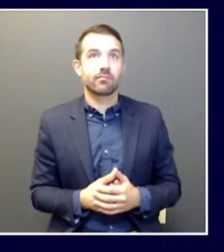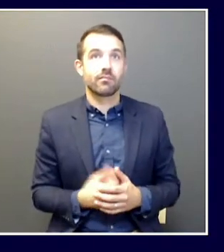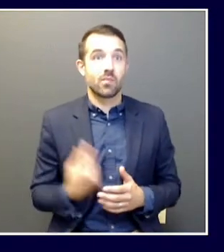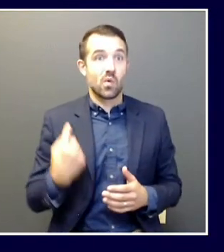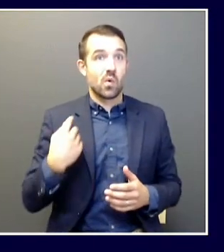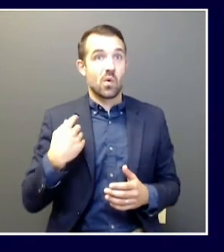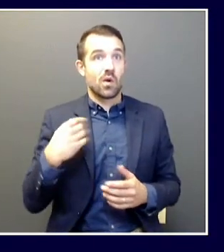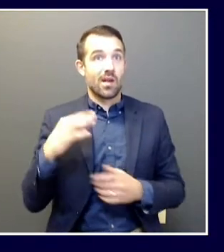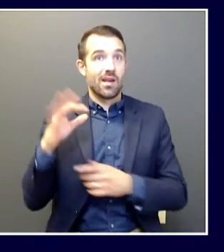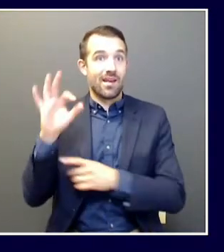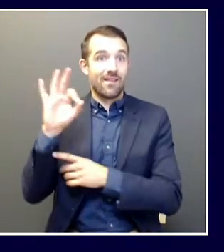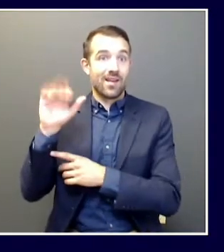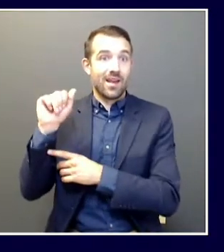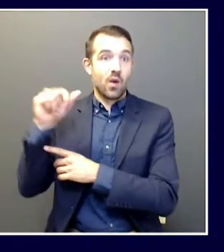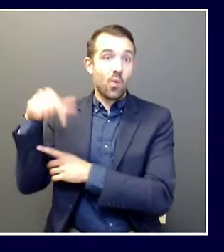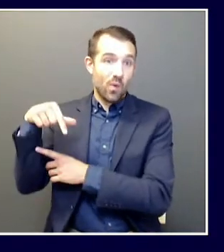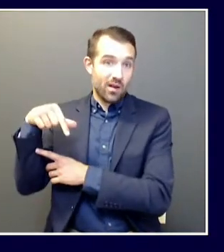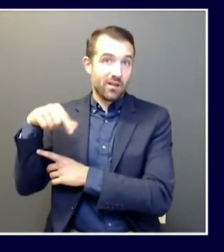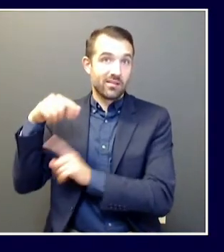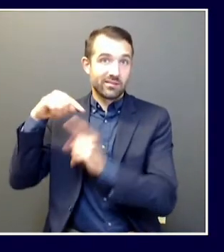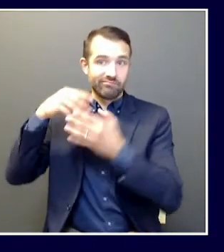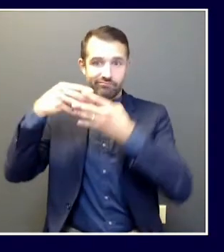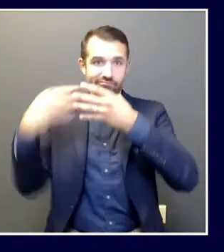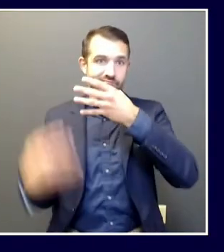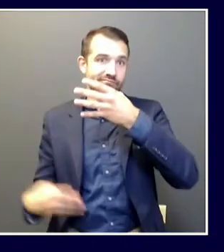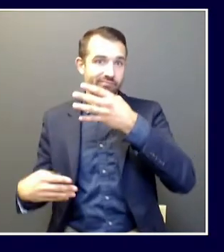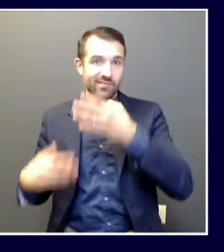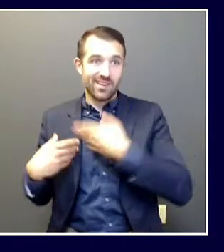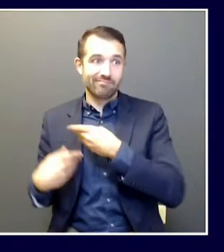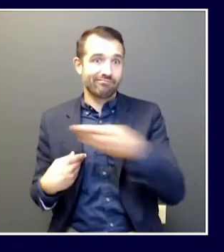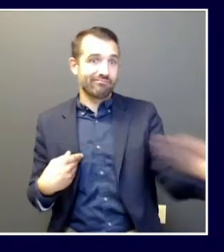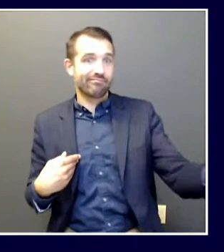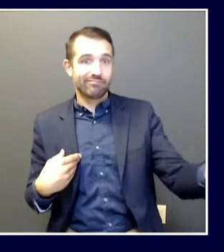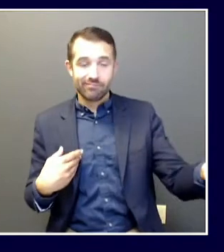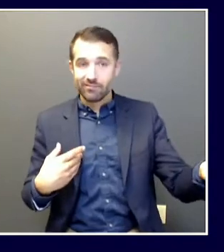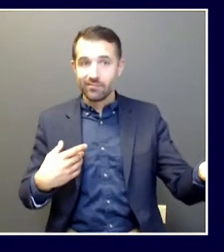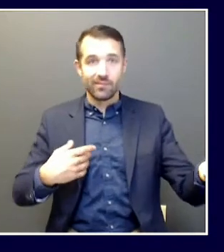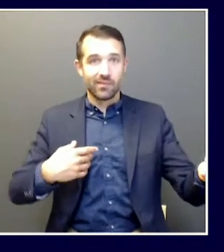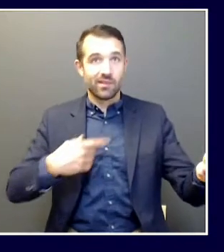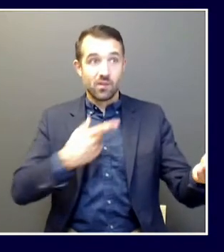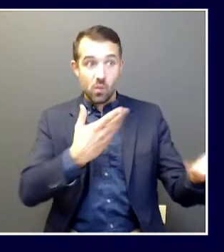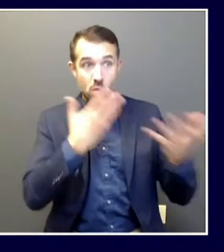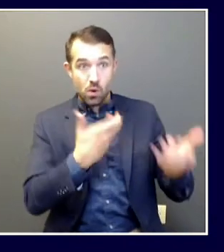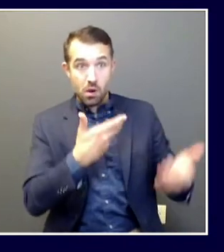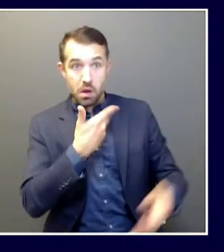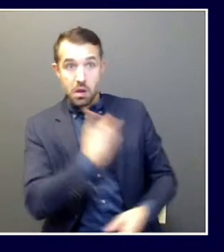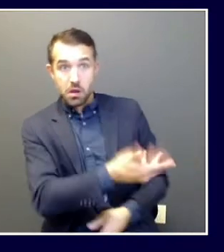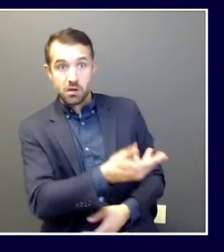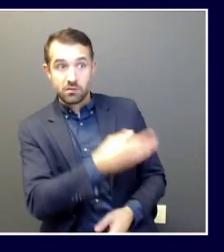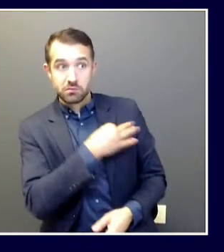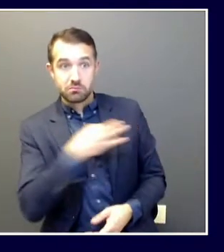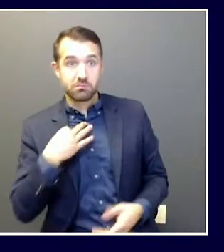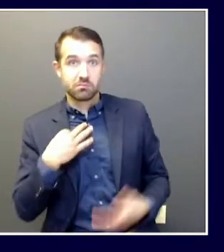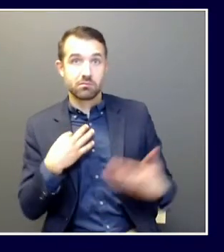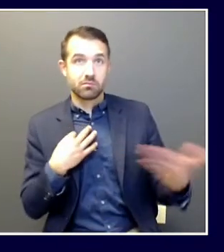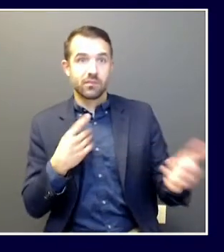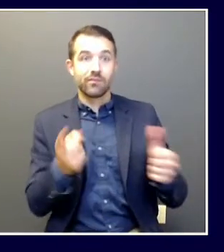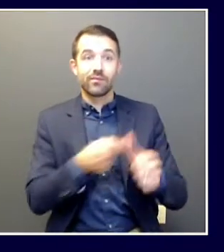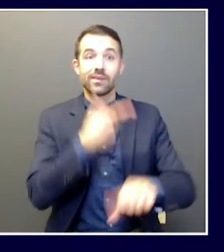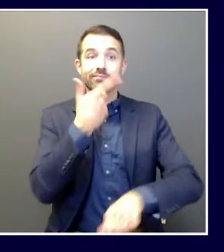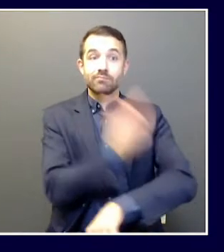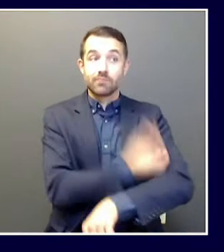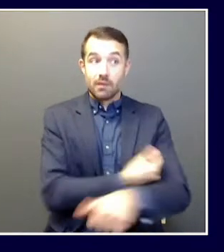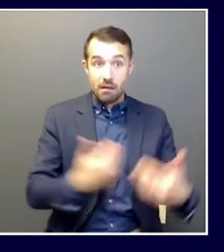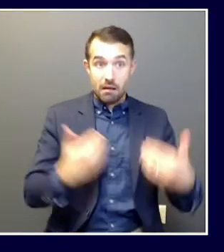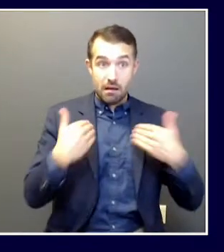We will say to a facility that wants to hire somebody who's gotten that first shot, but may not be fully